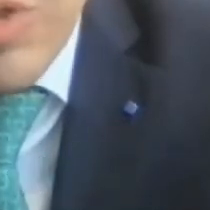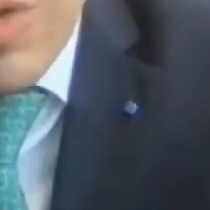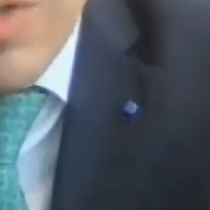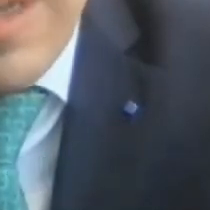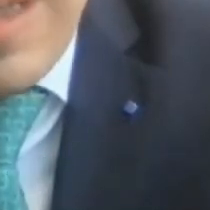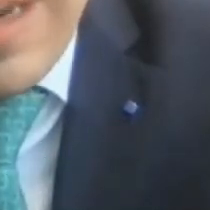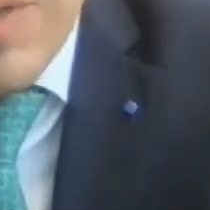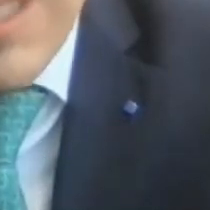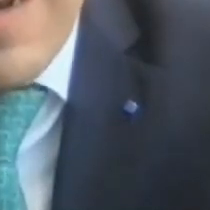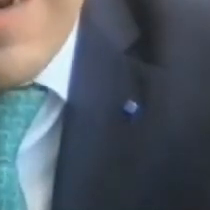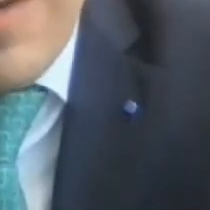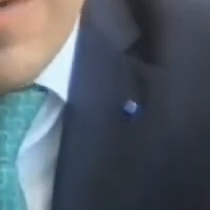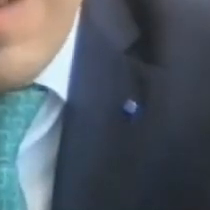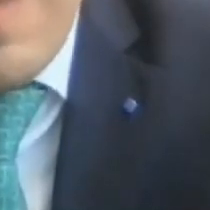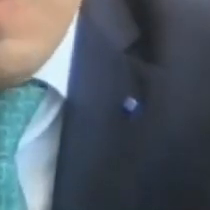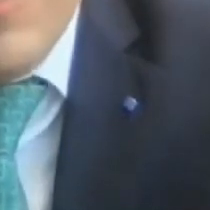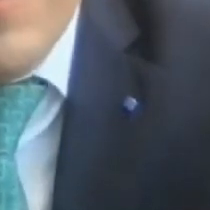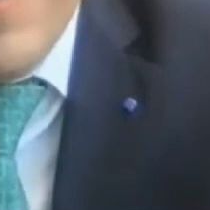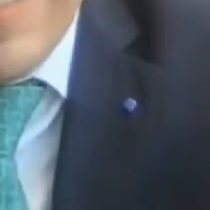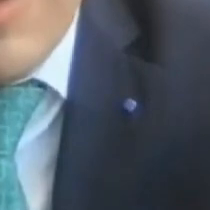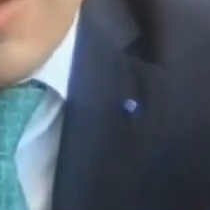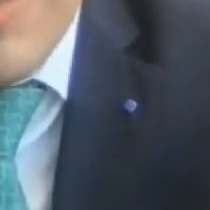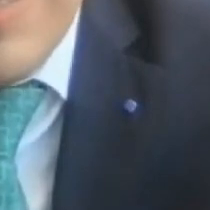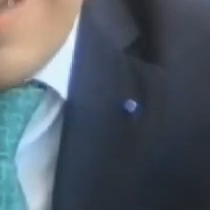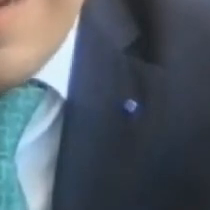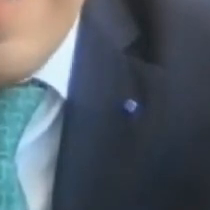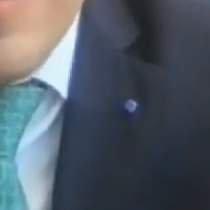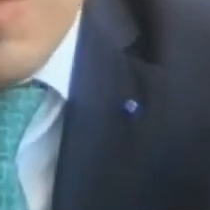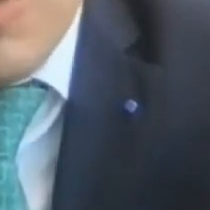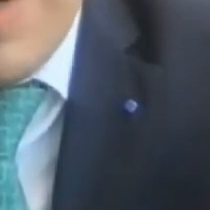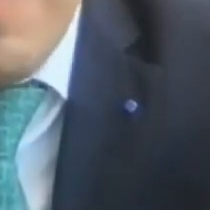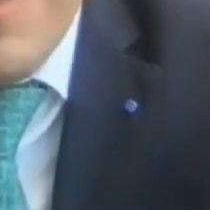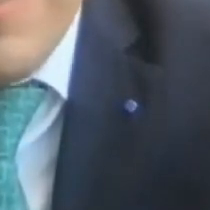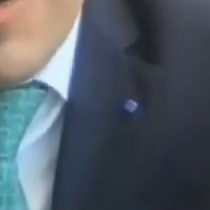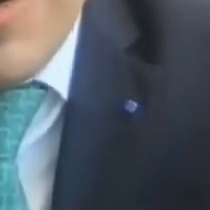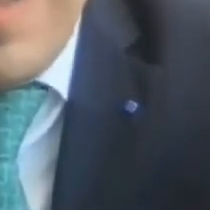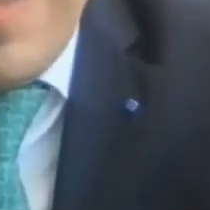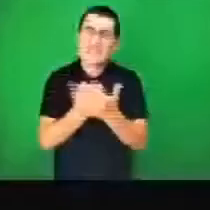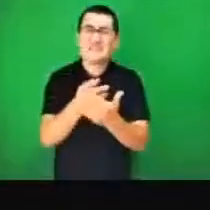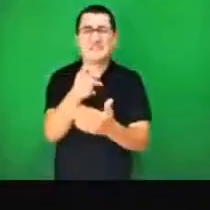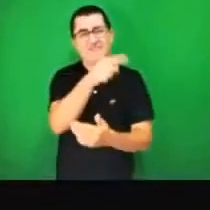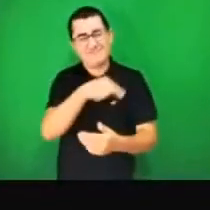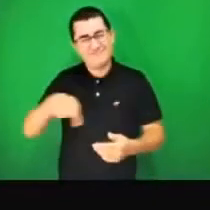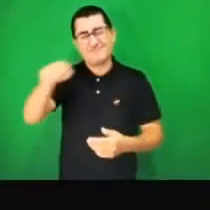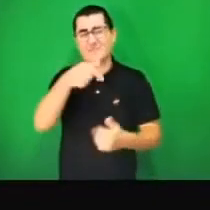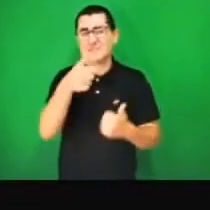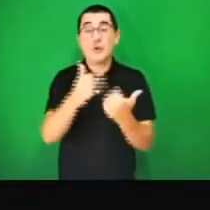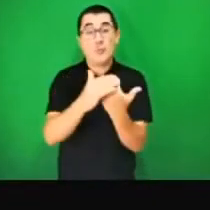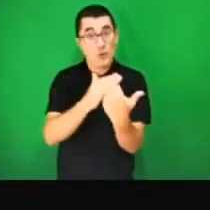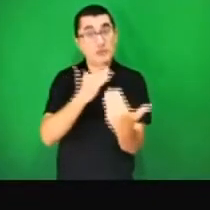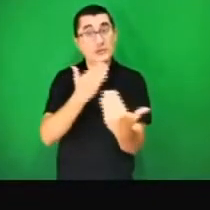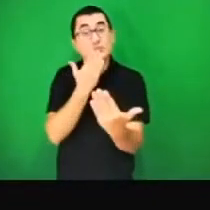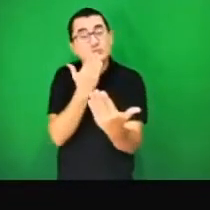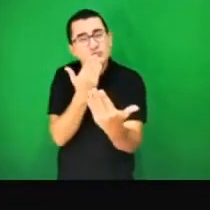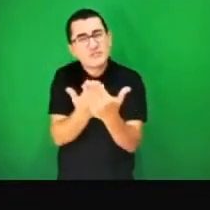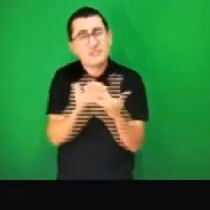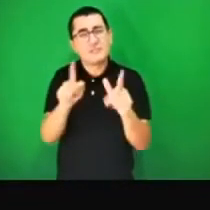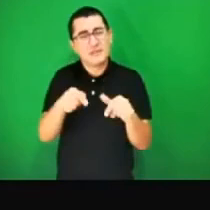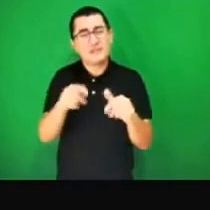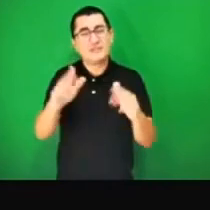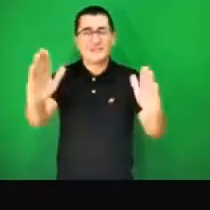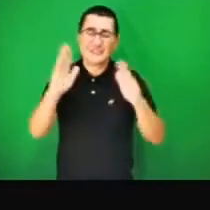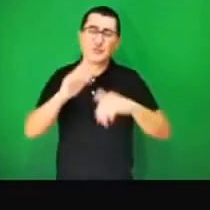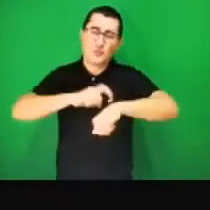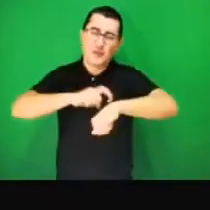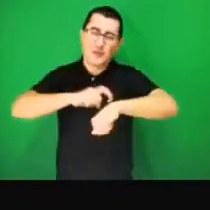it's the great pending one that we have in our region. And then we're grateful for this, and actually